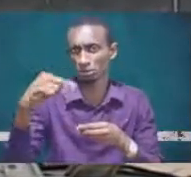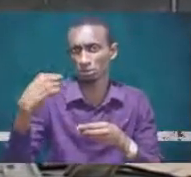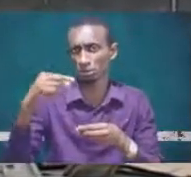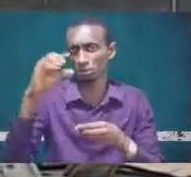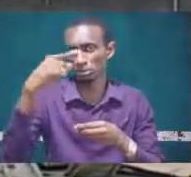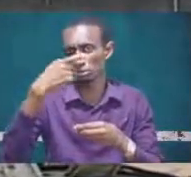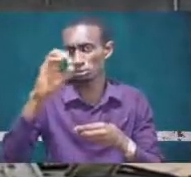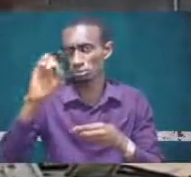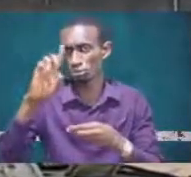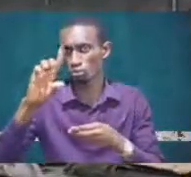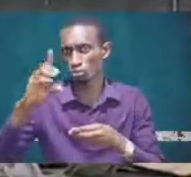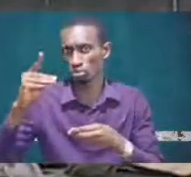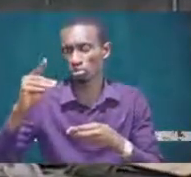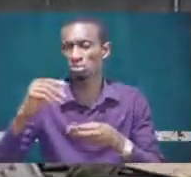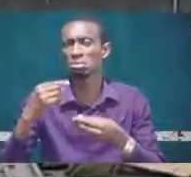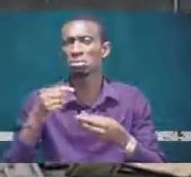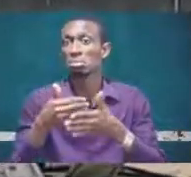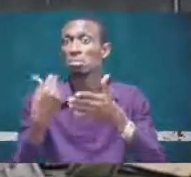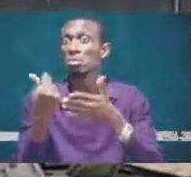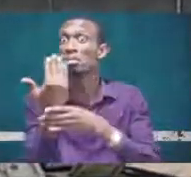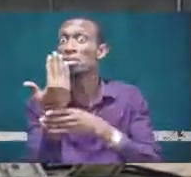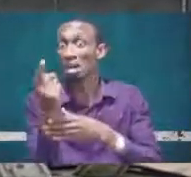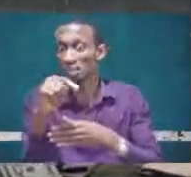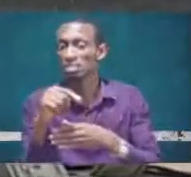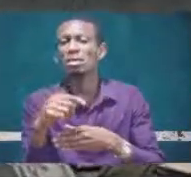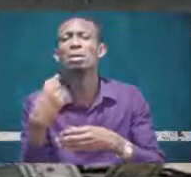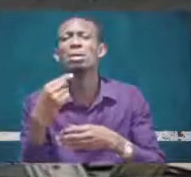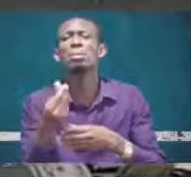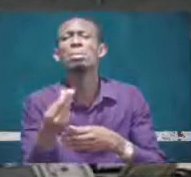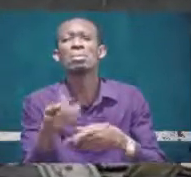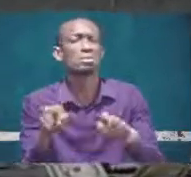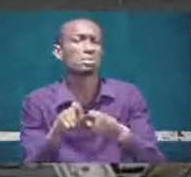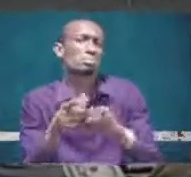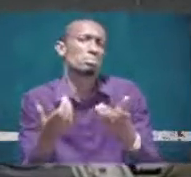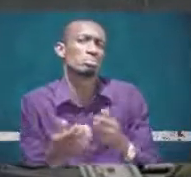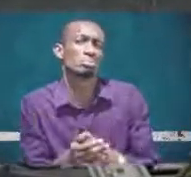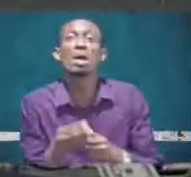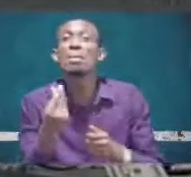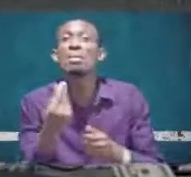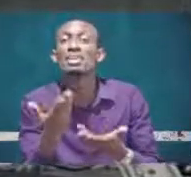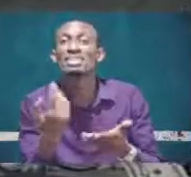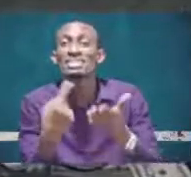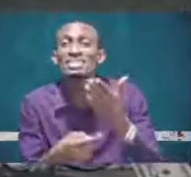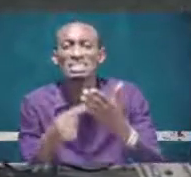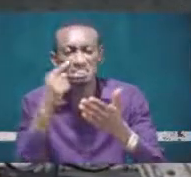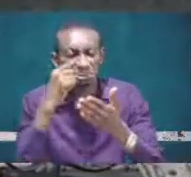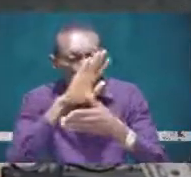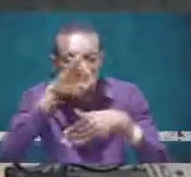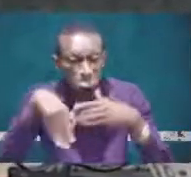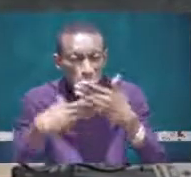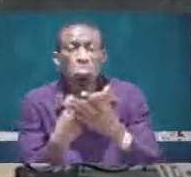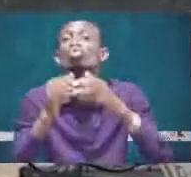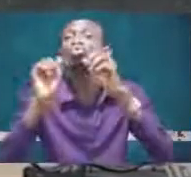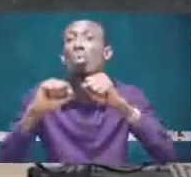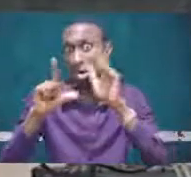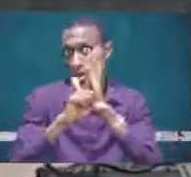paper money came into existence. Now, what we call money, money is anything that can be accepted by